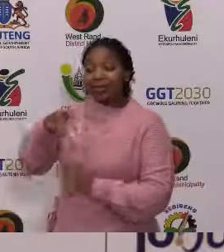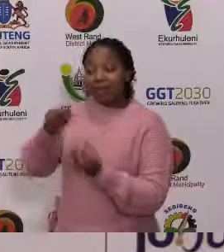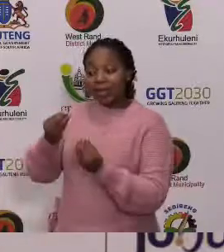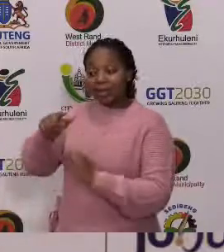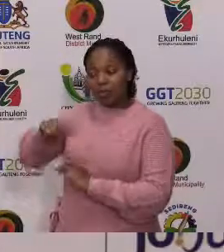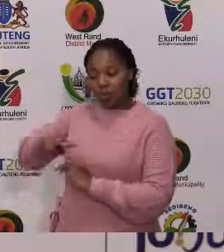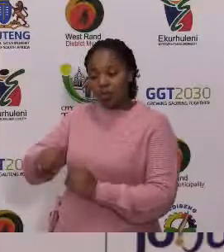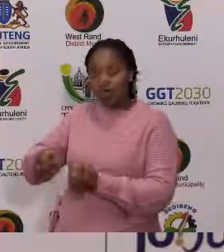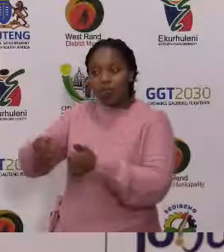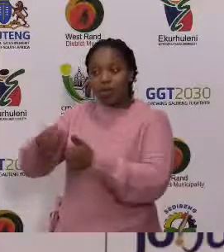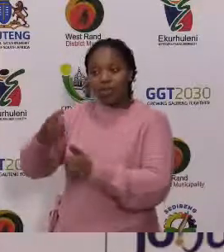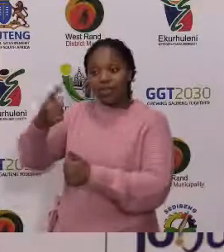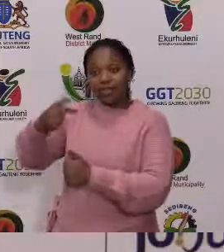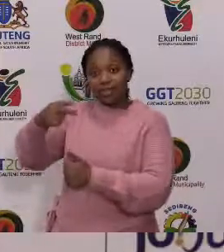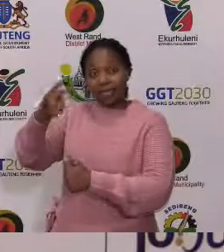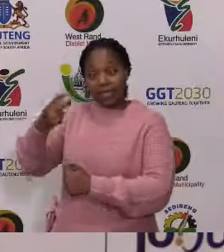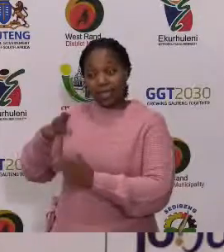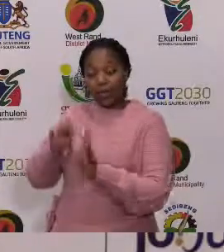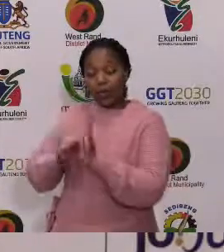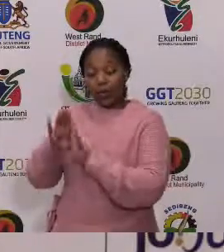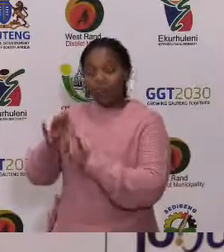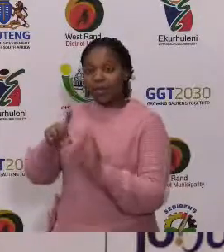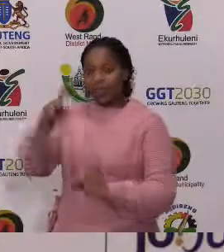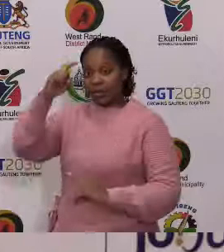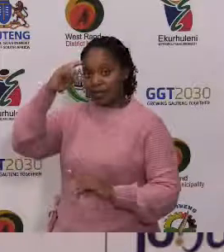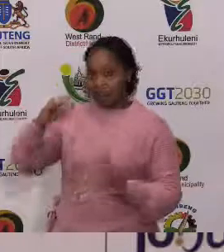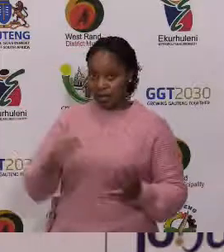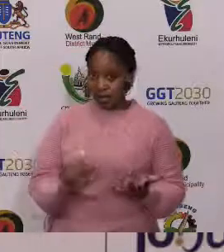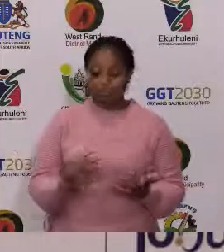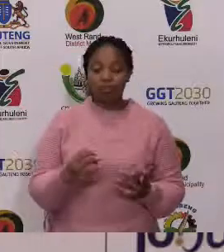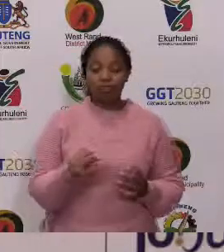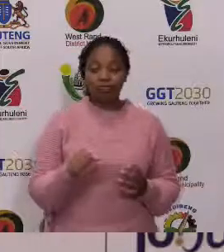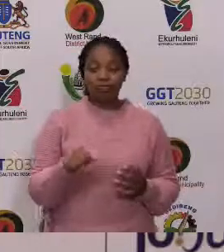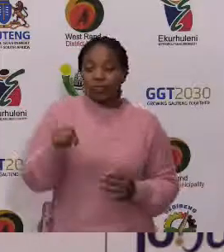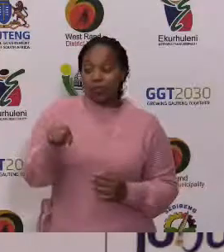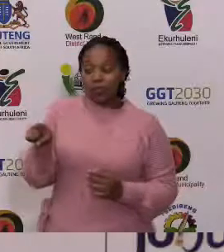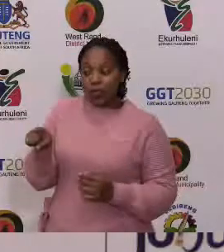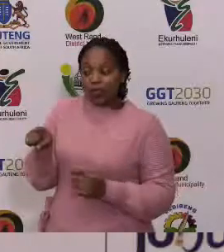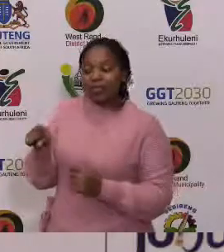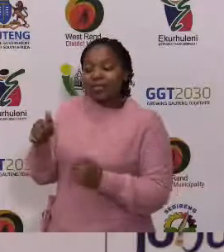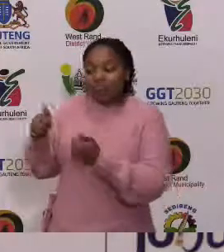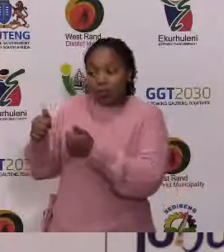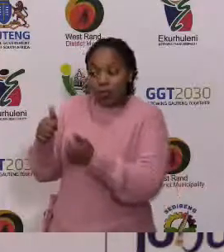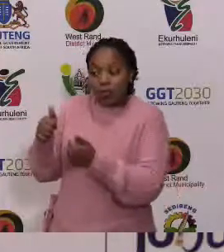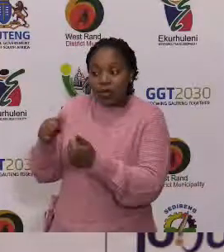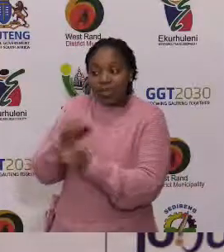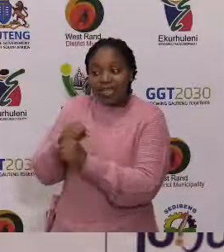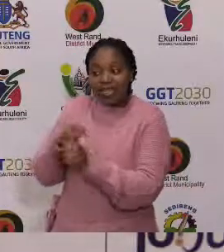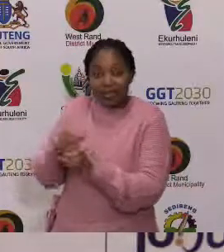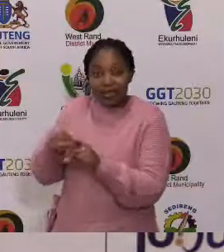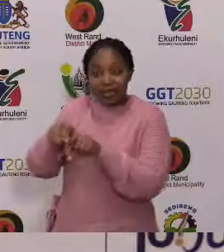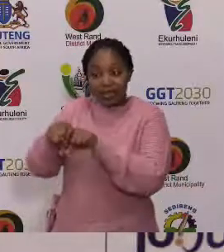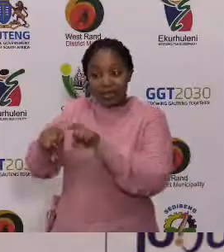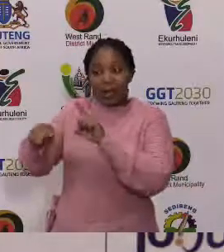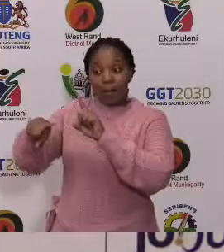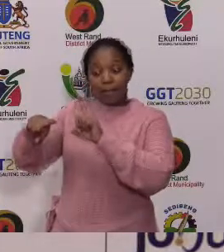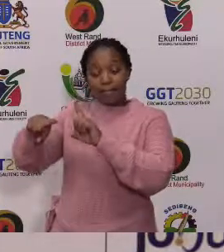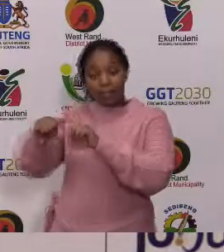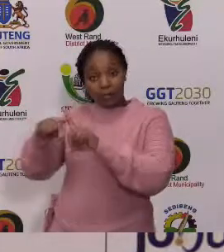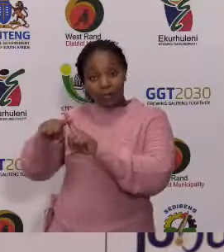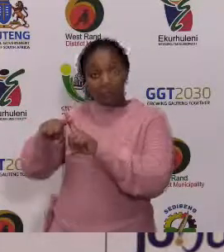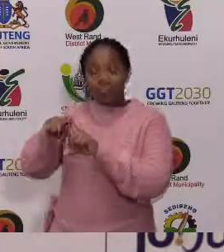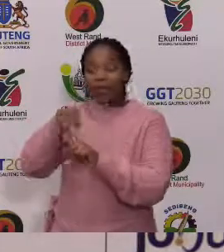and second wave, but think of it this way. The less affected are the greatest risk for the third